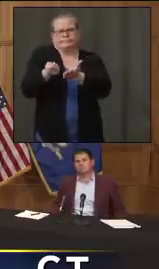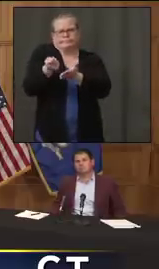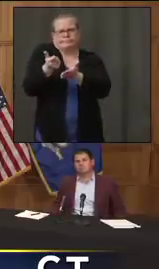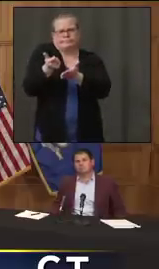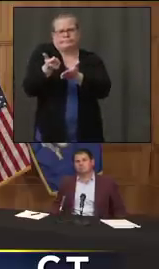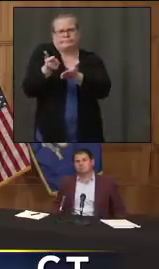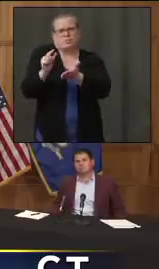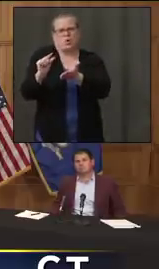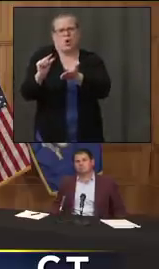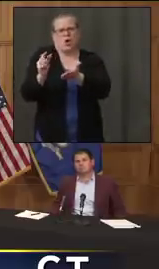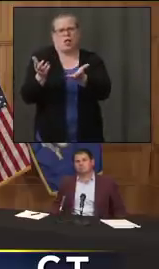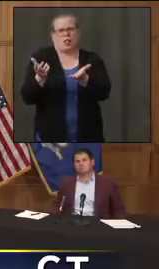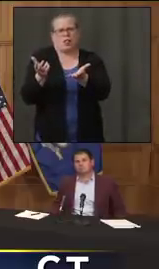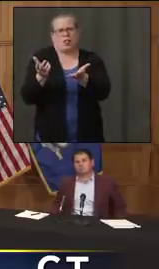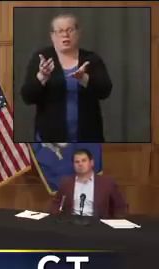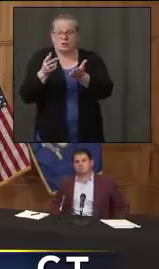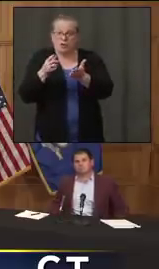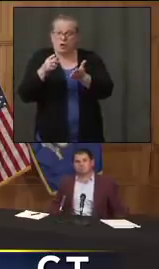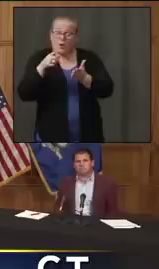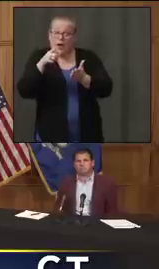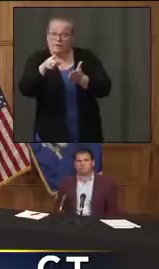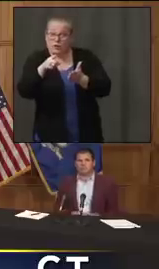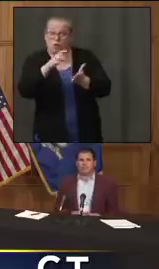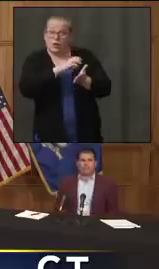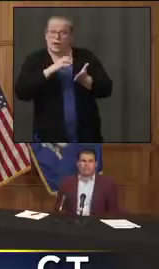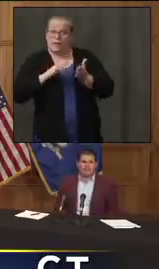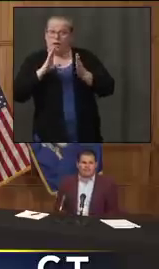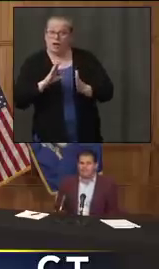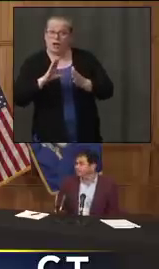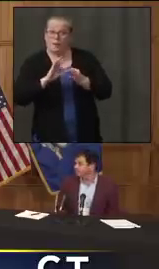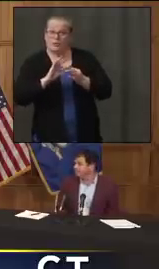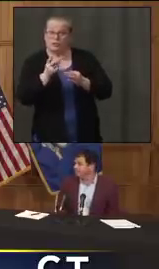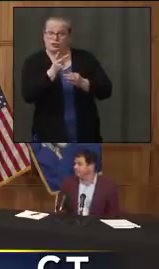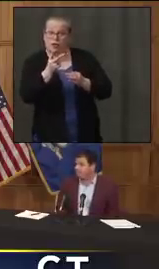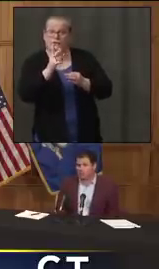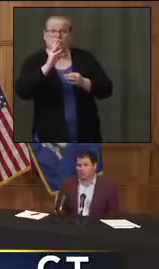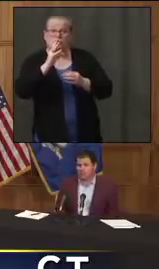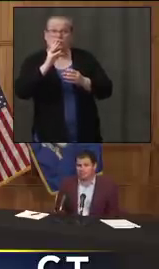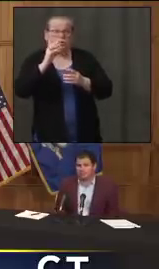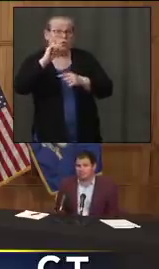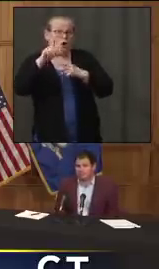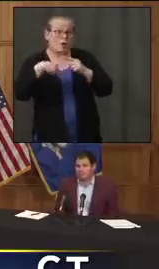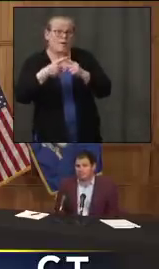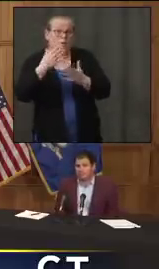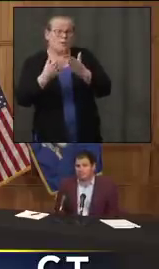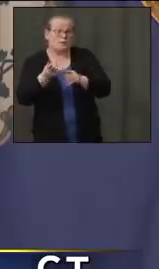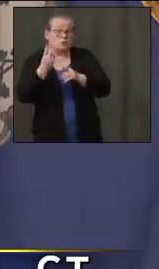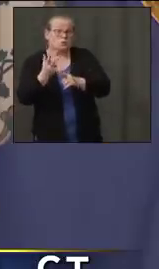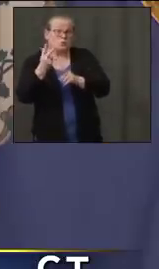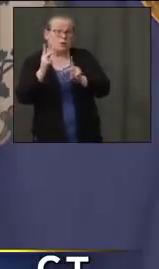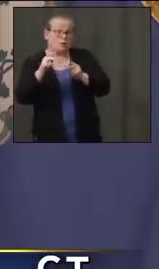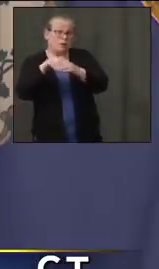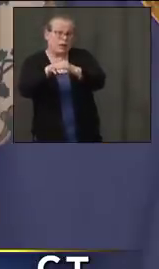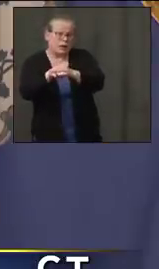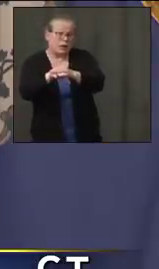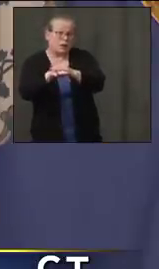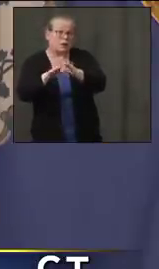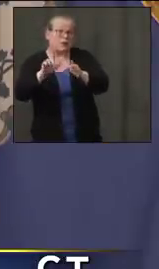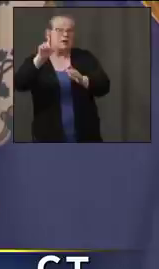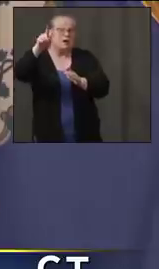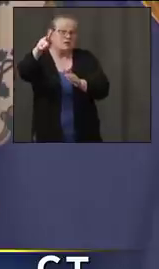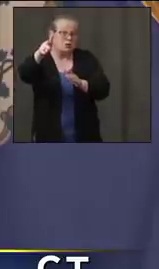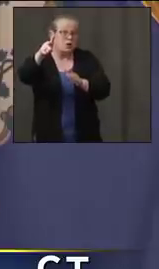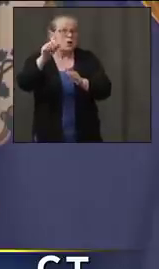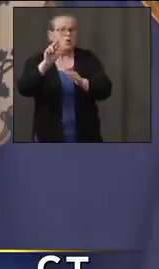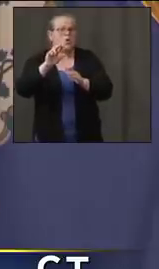2, phase 3 to bring some people inside, or is it just the baby steps thing? No, I can see what we want to do in phase 2